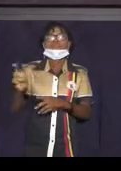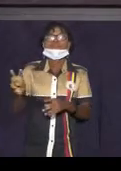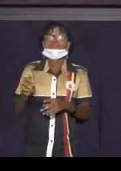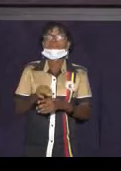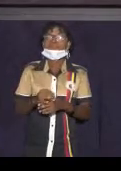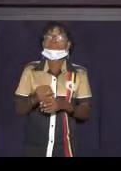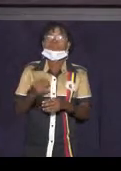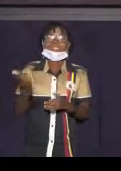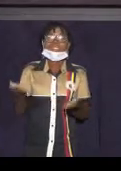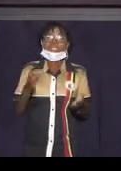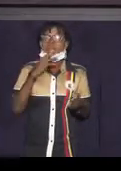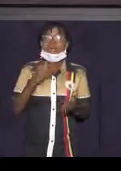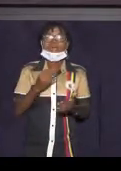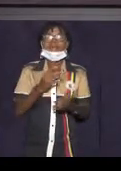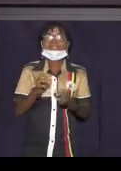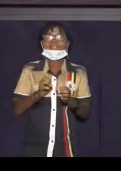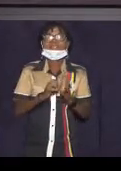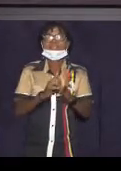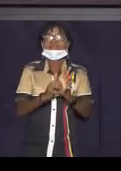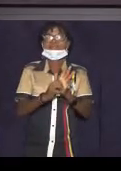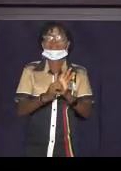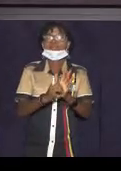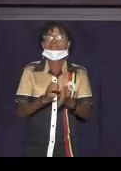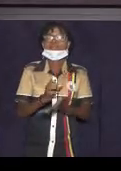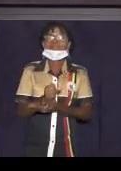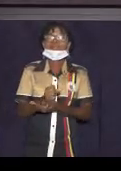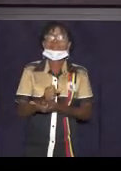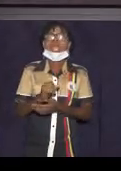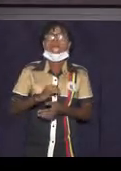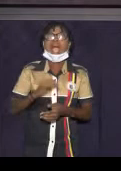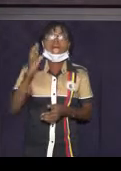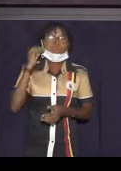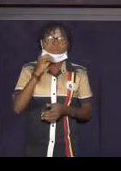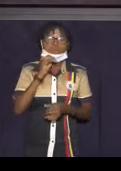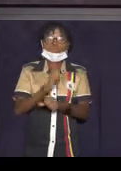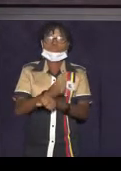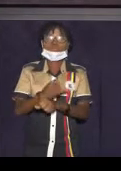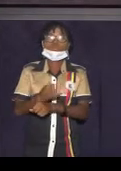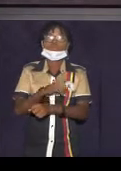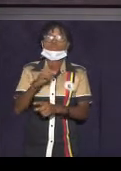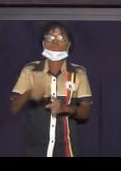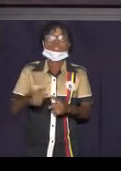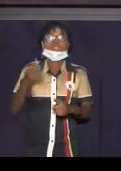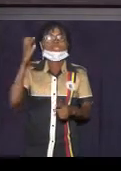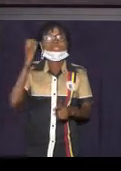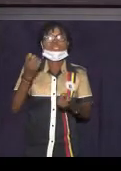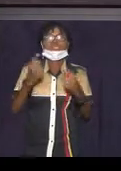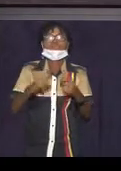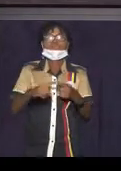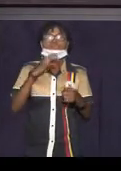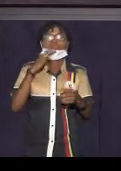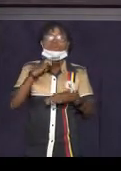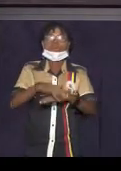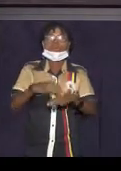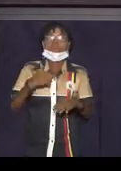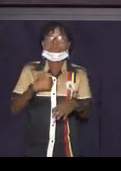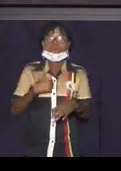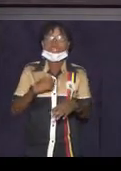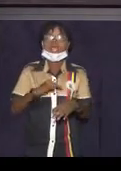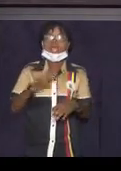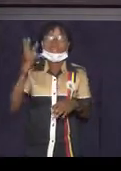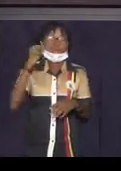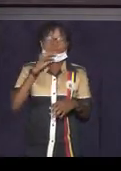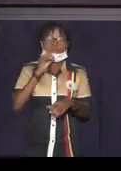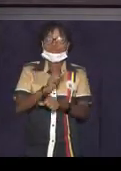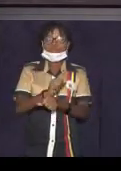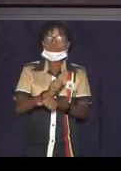Now, here are examples. I was walking when he came to call me. I was